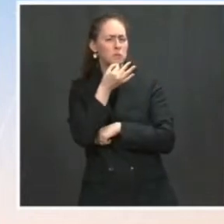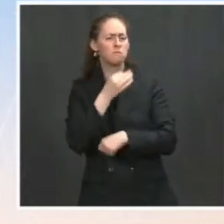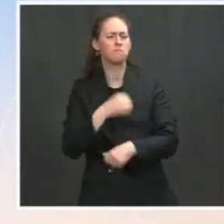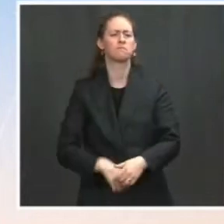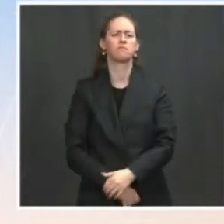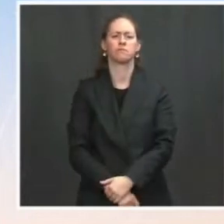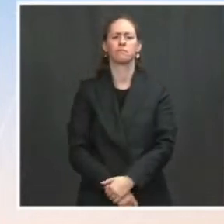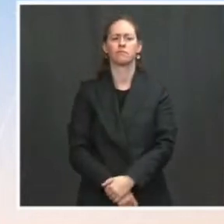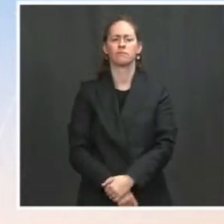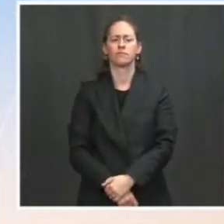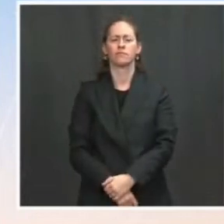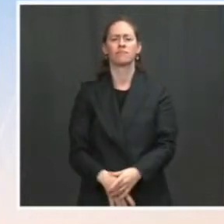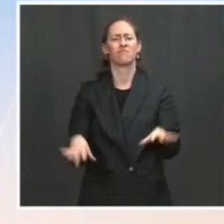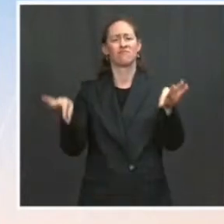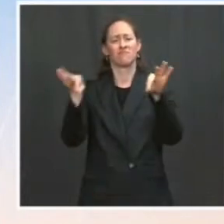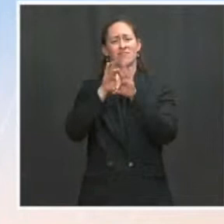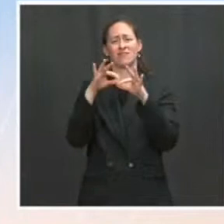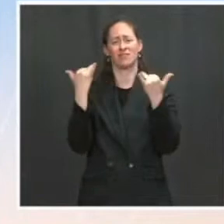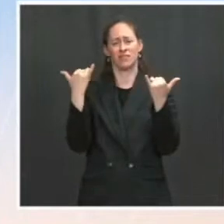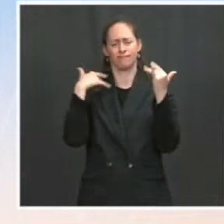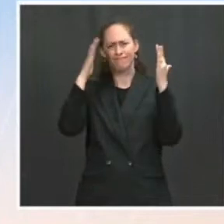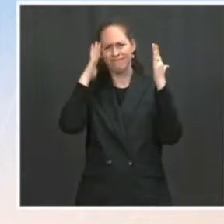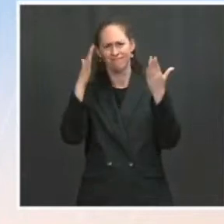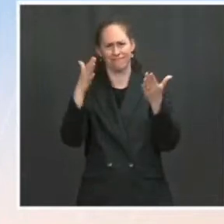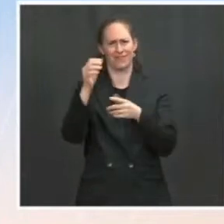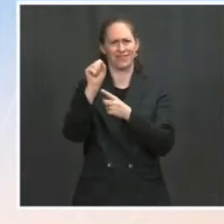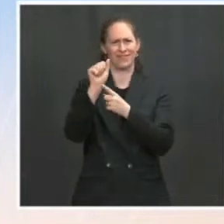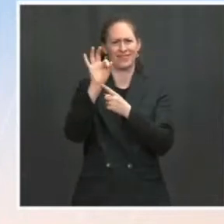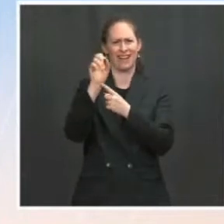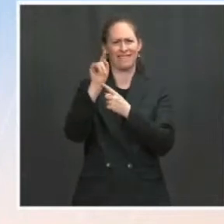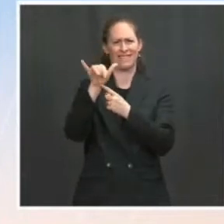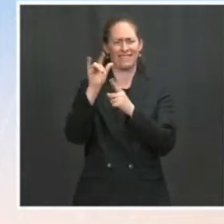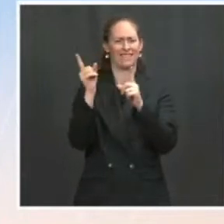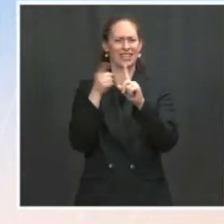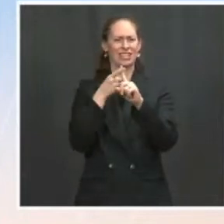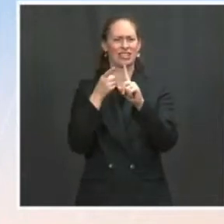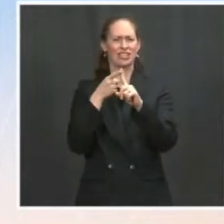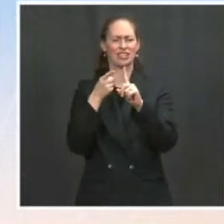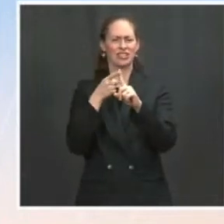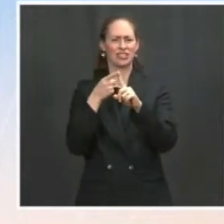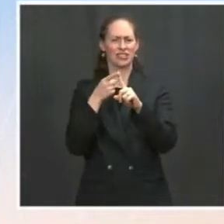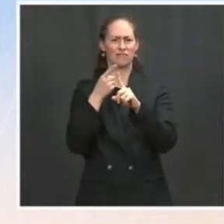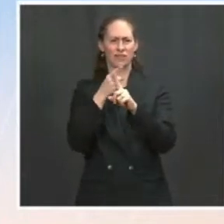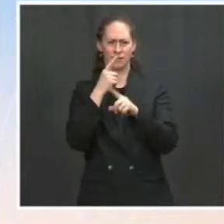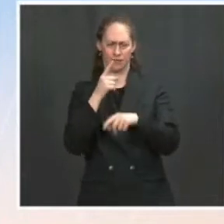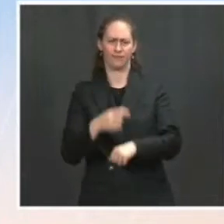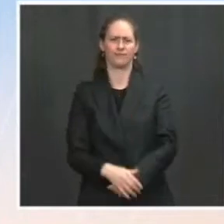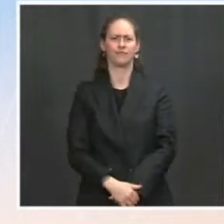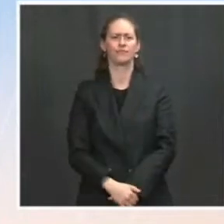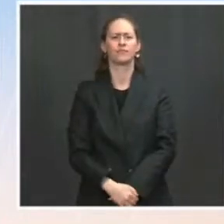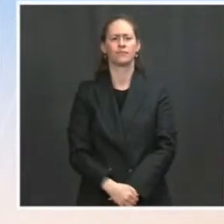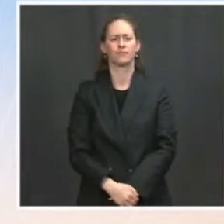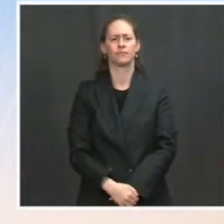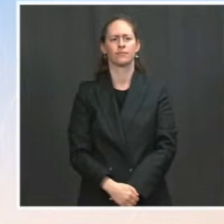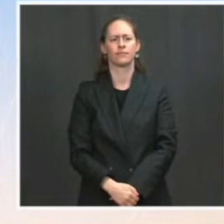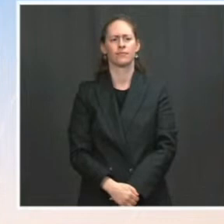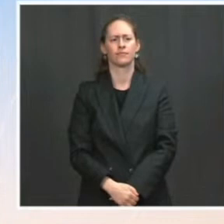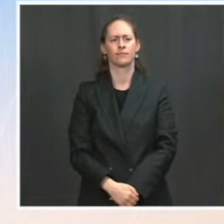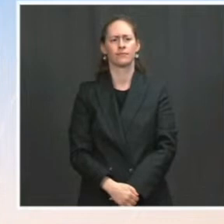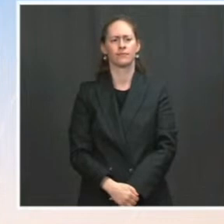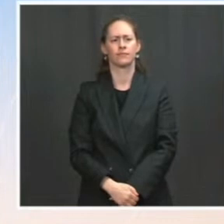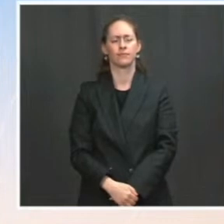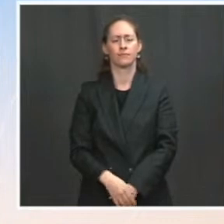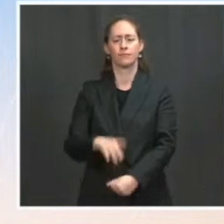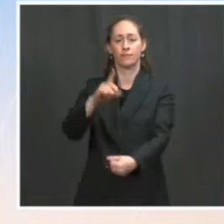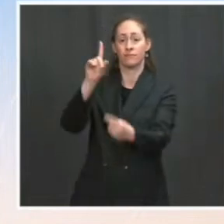entire pipeline down. Beginning on Friday night, soon after we learned of the shutdown, the White House convened an interagency team